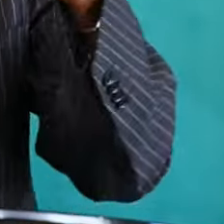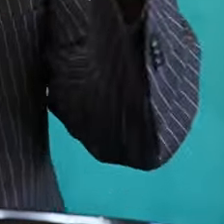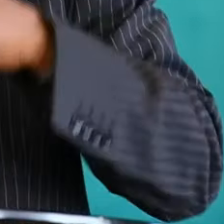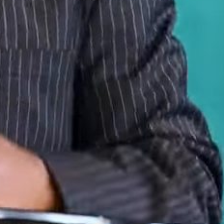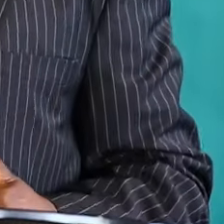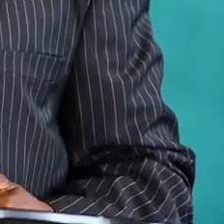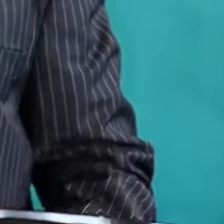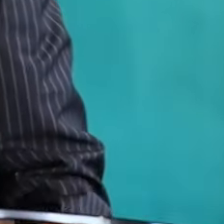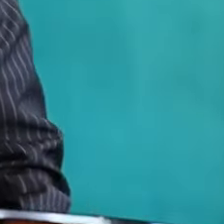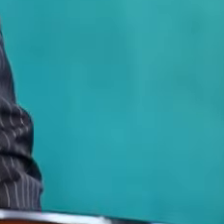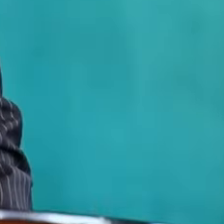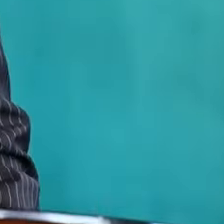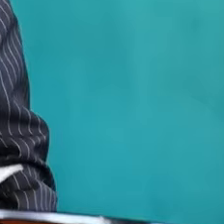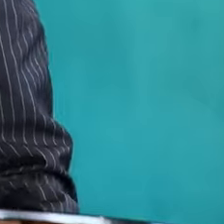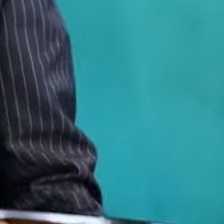What says thou?